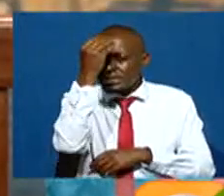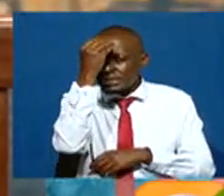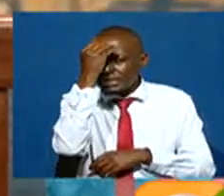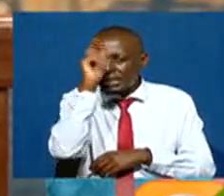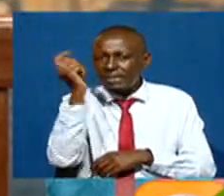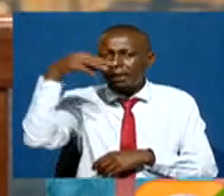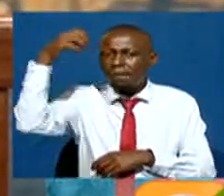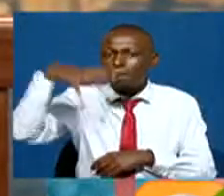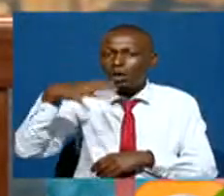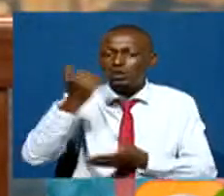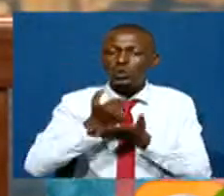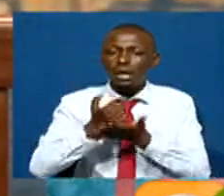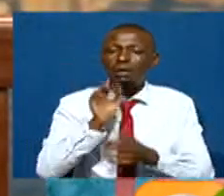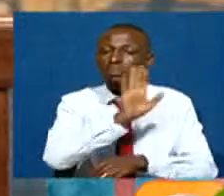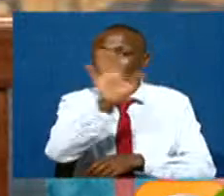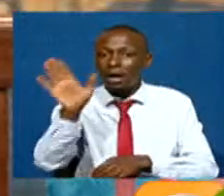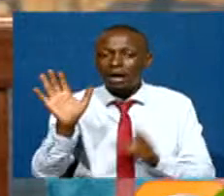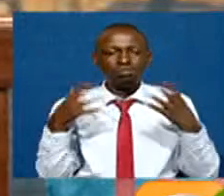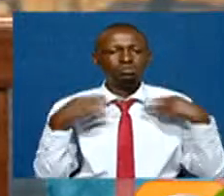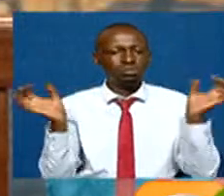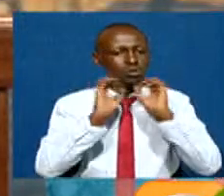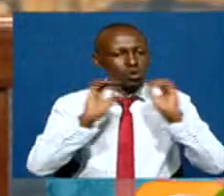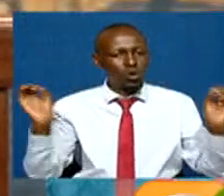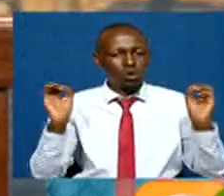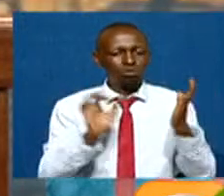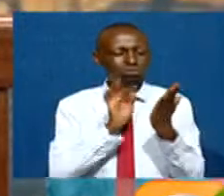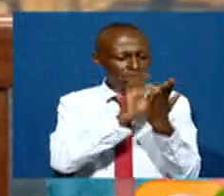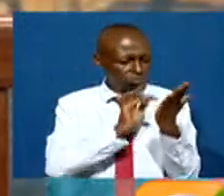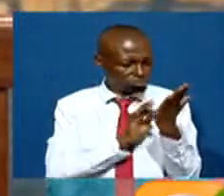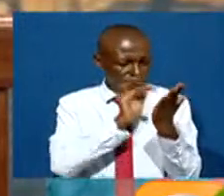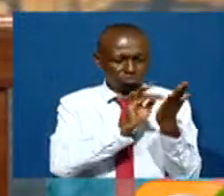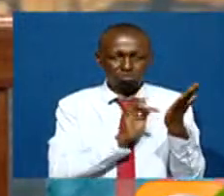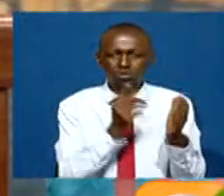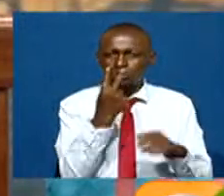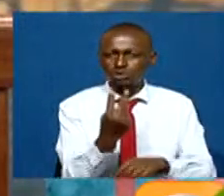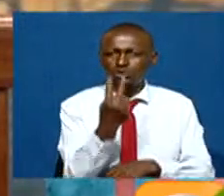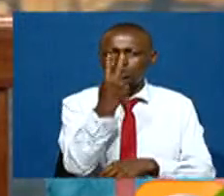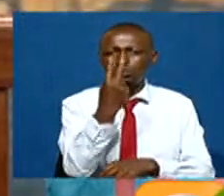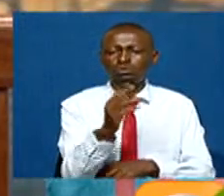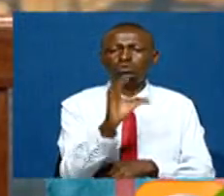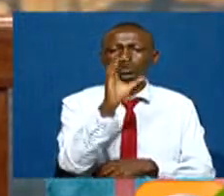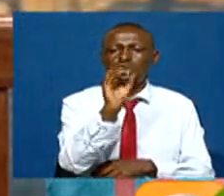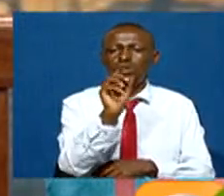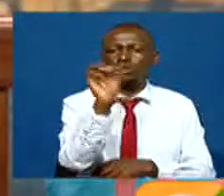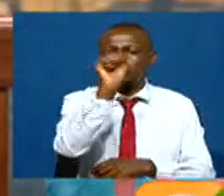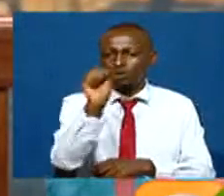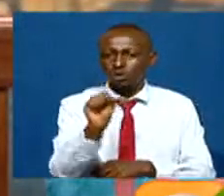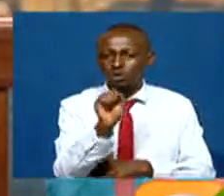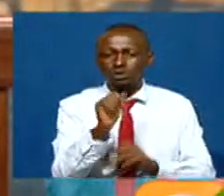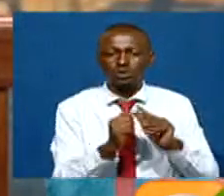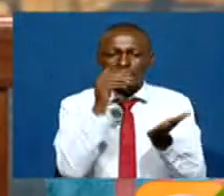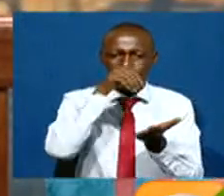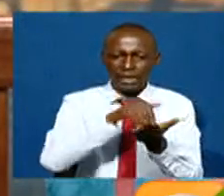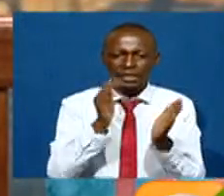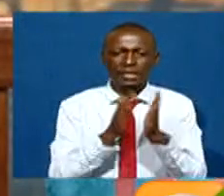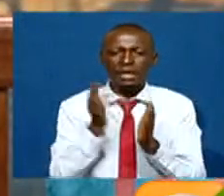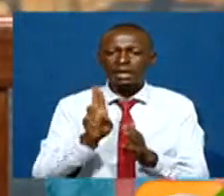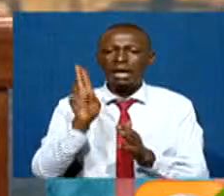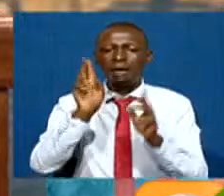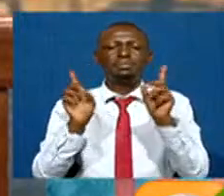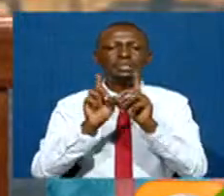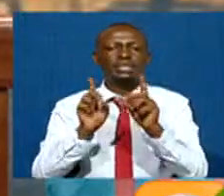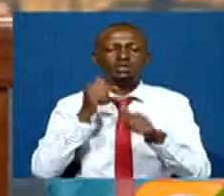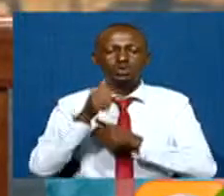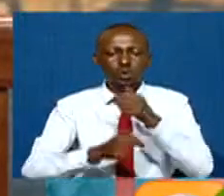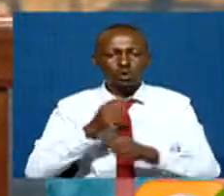Kenya Power to come and assist you. Just load the two codes, first to reset, and the next one to update, and you are home and